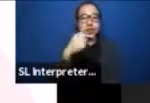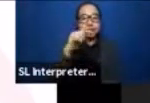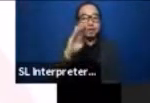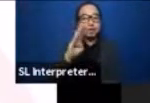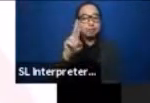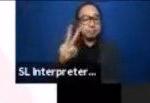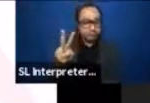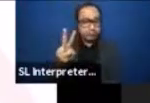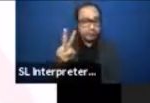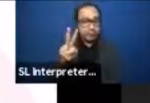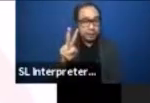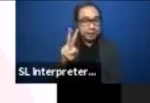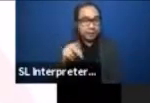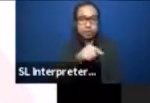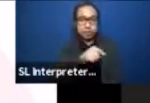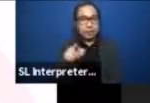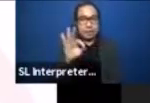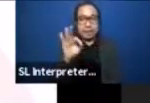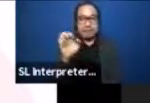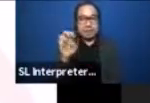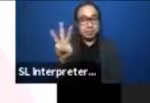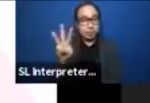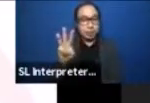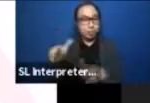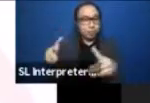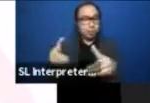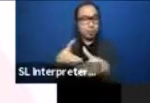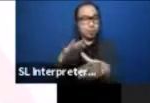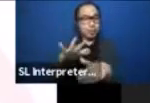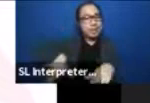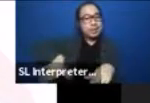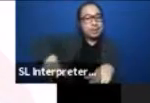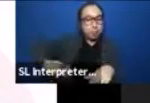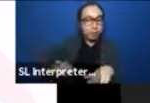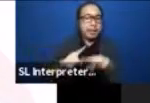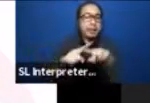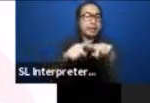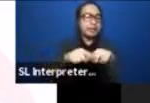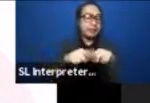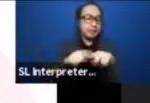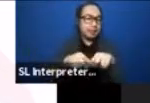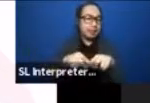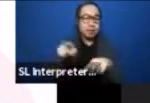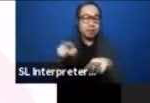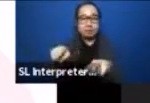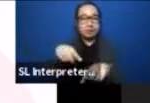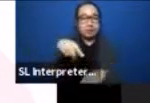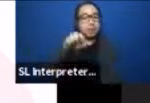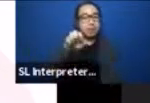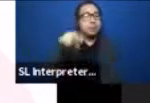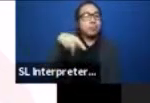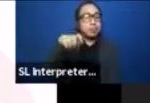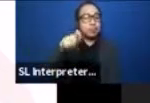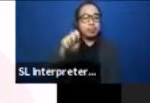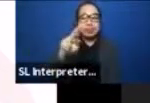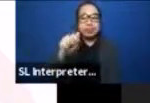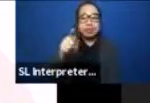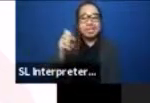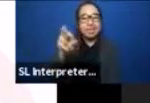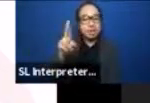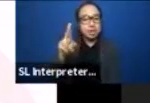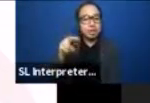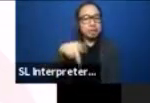Cambodia, according to type of perpetrators and identify factors associated with their